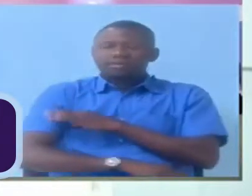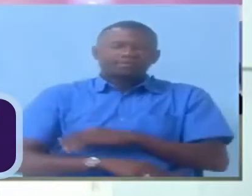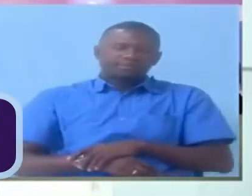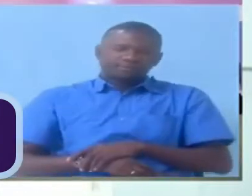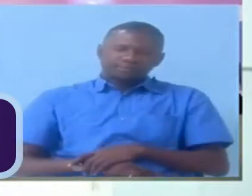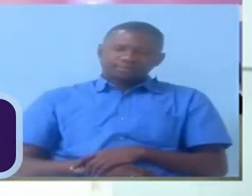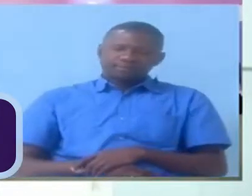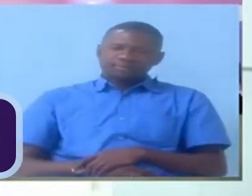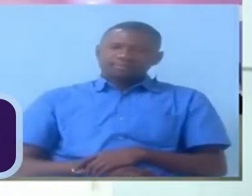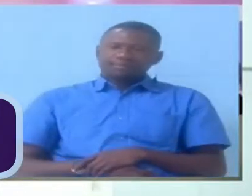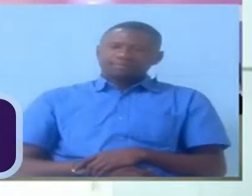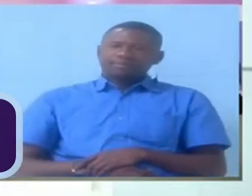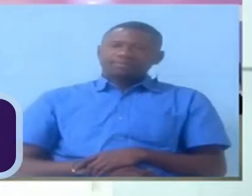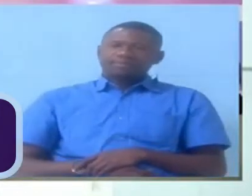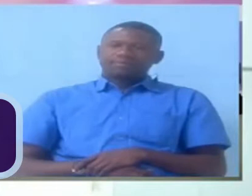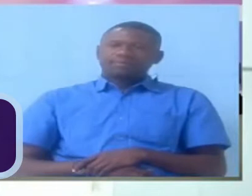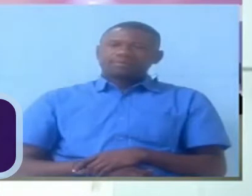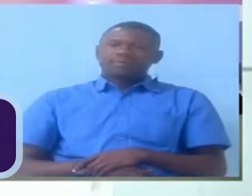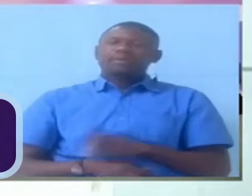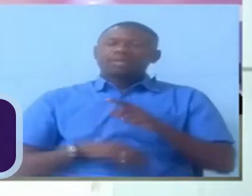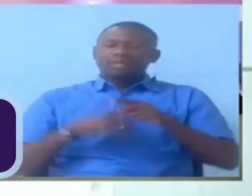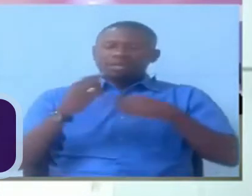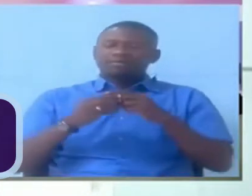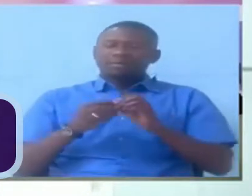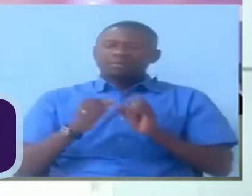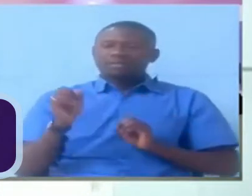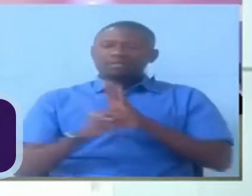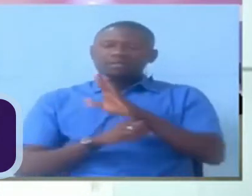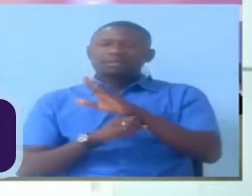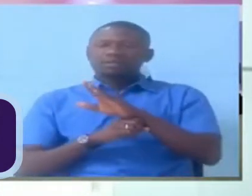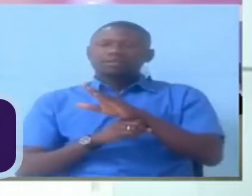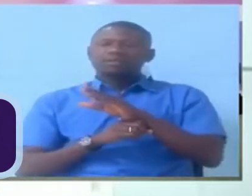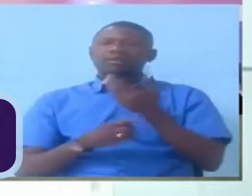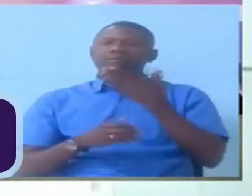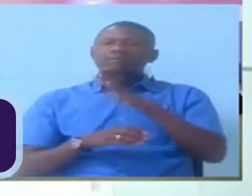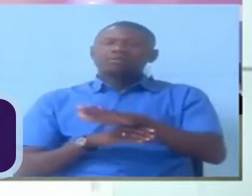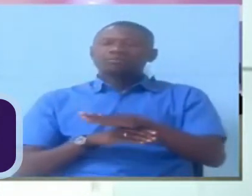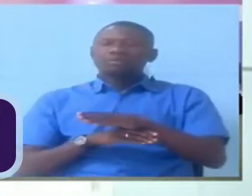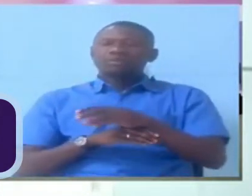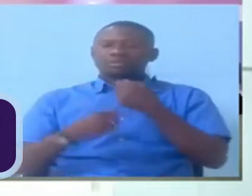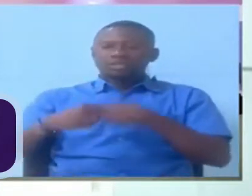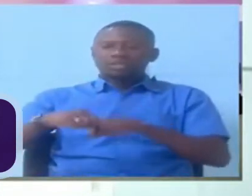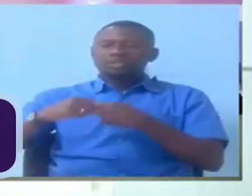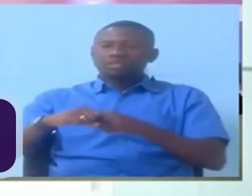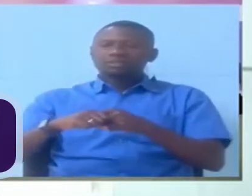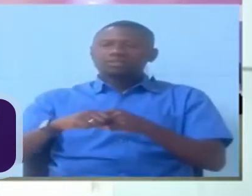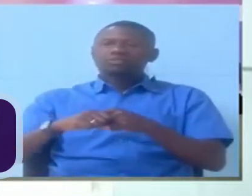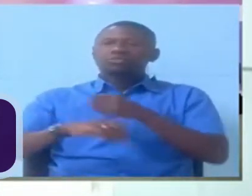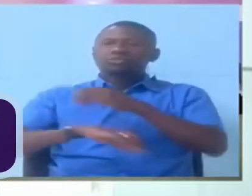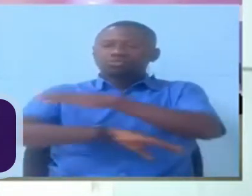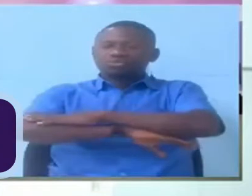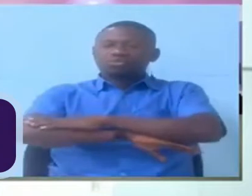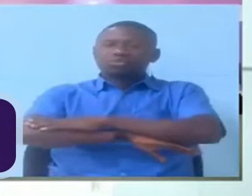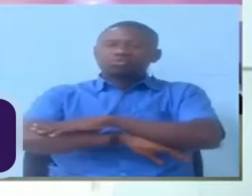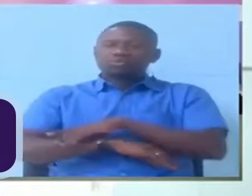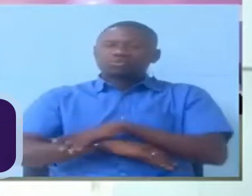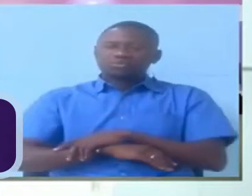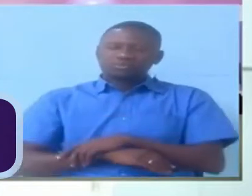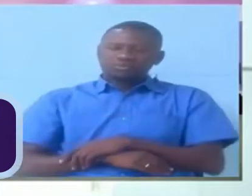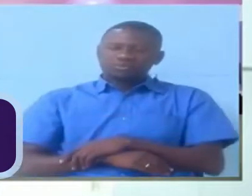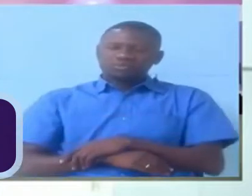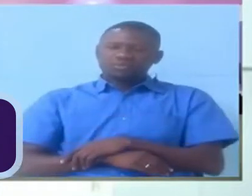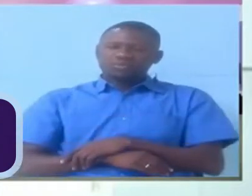with character, discipline, or otherwise. But my case, I don't feel it was like that. ka palace la fa wo a tutanya ton